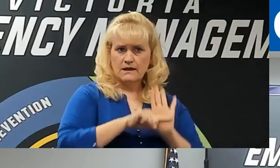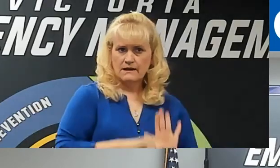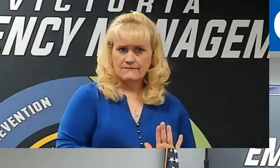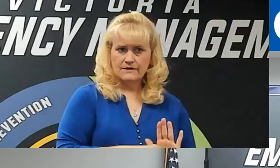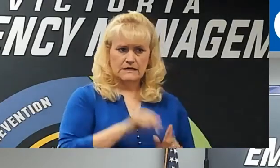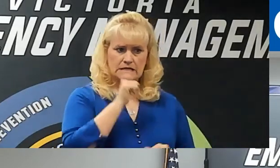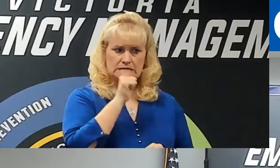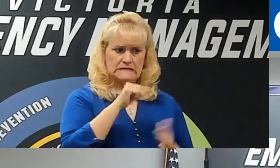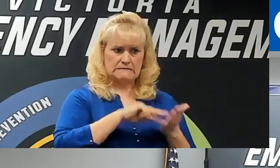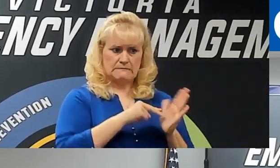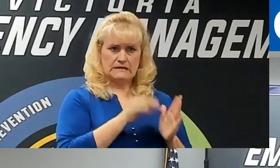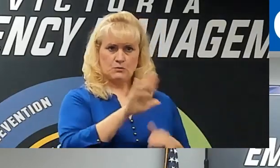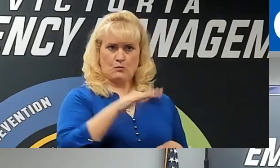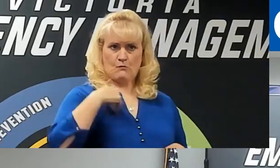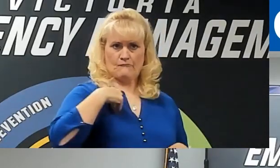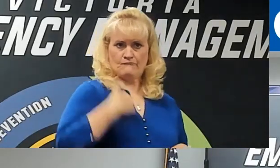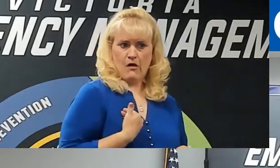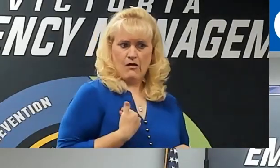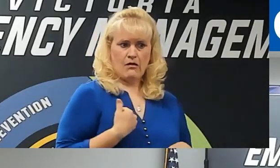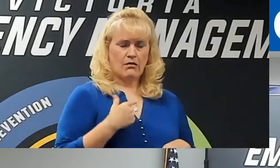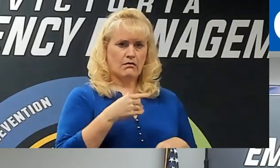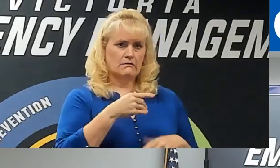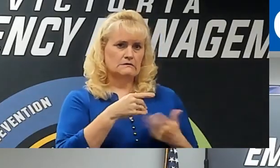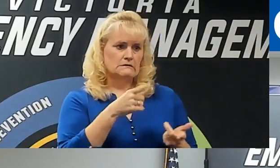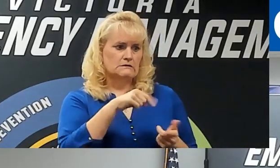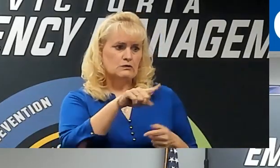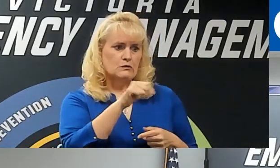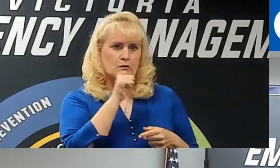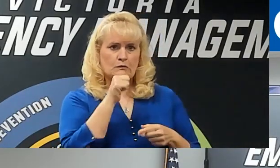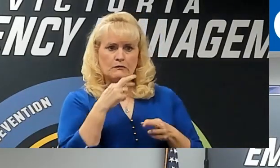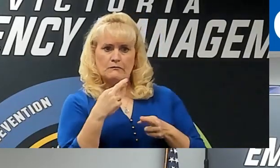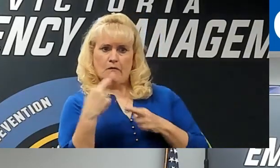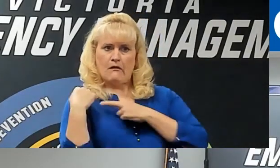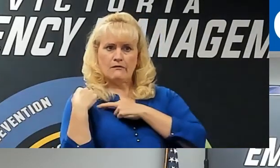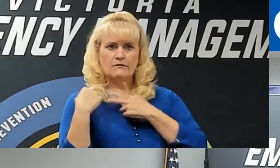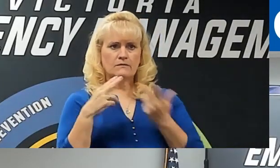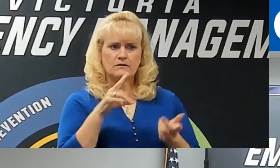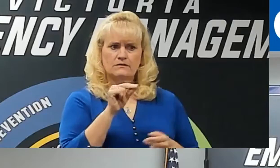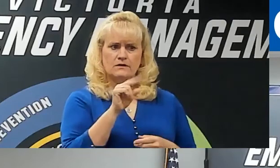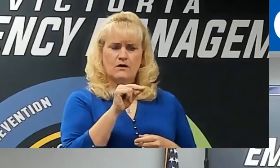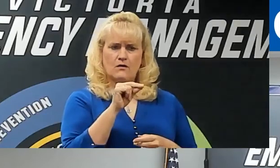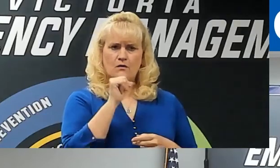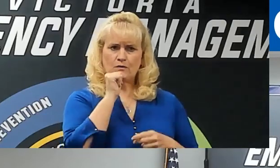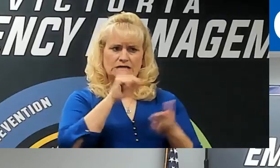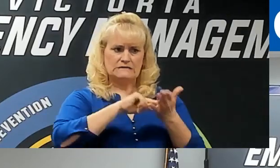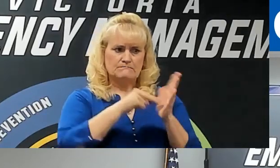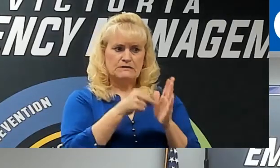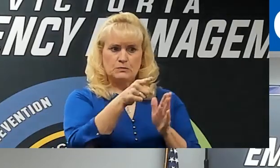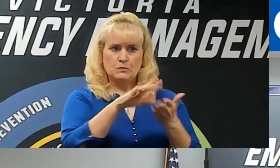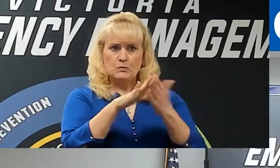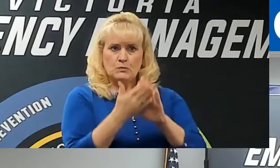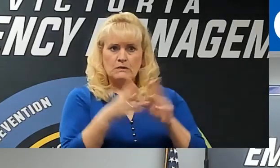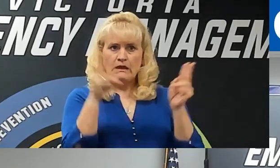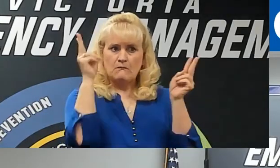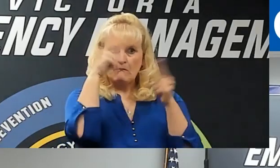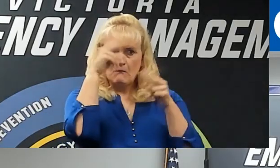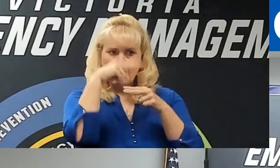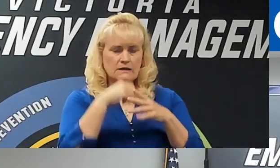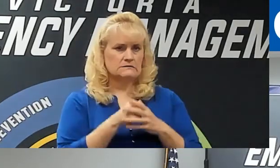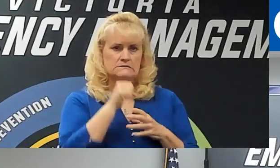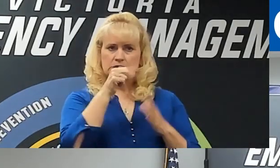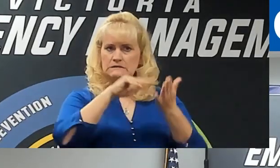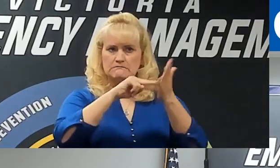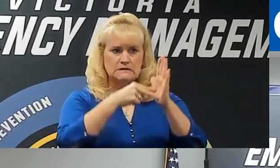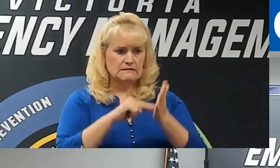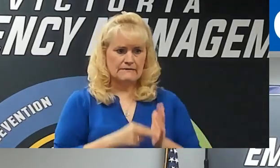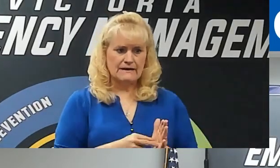been irresponsible. If you test positive for COVID, that doesn't mean you've been careless or reckless. What it does mean is that